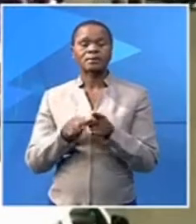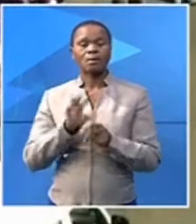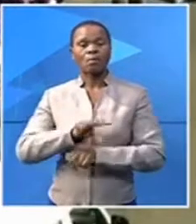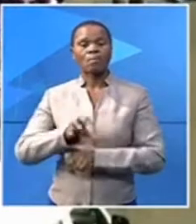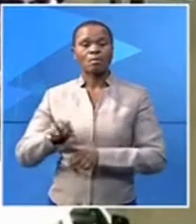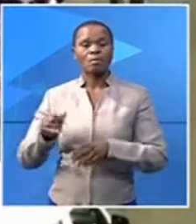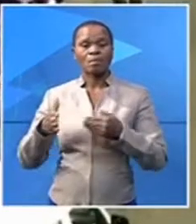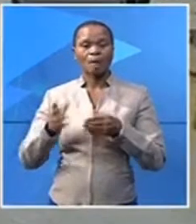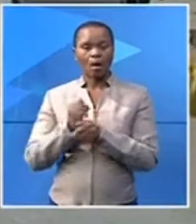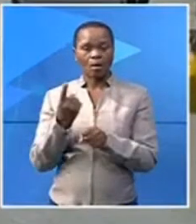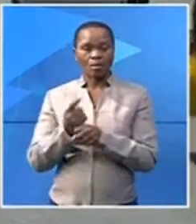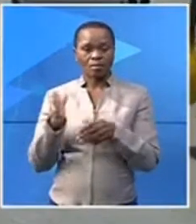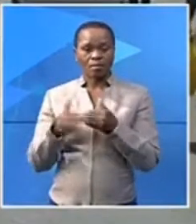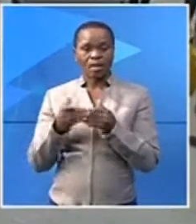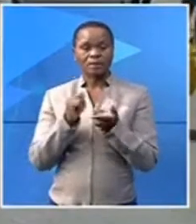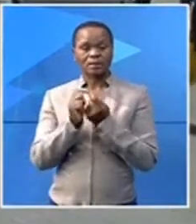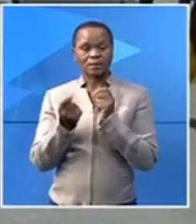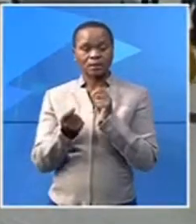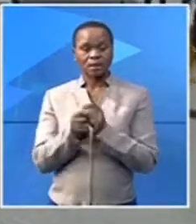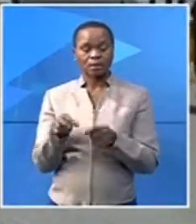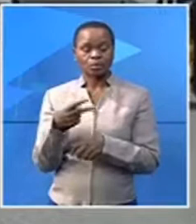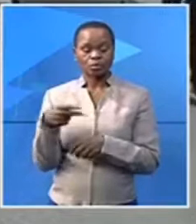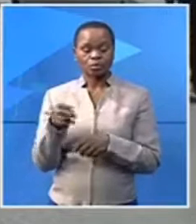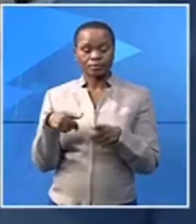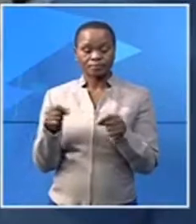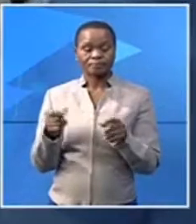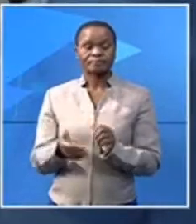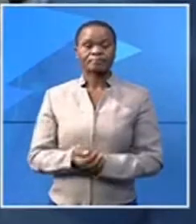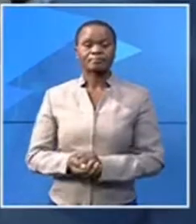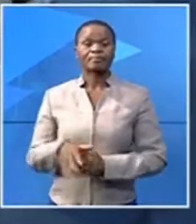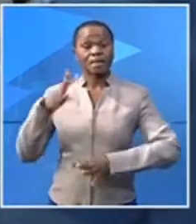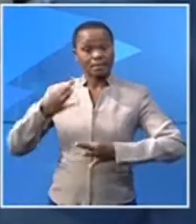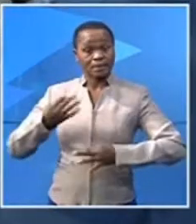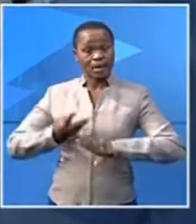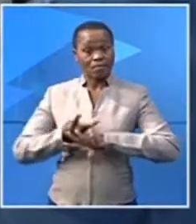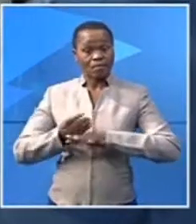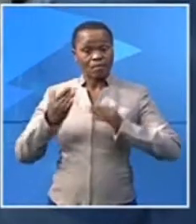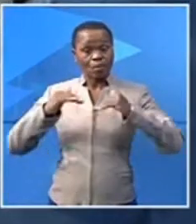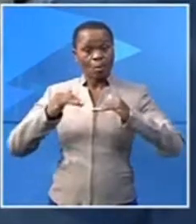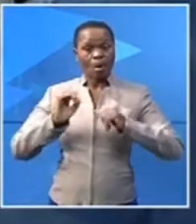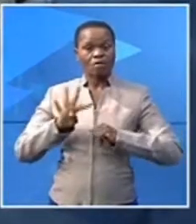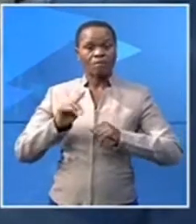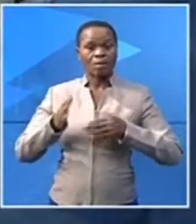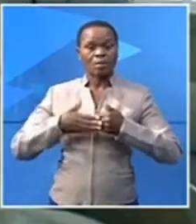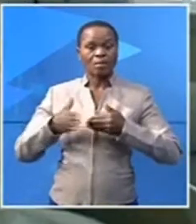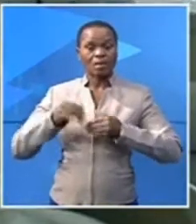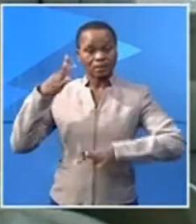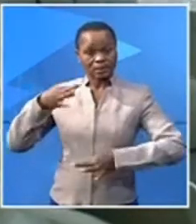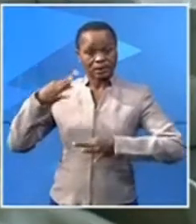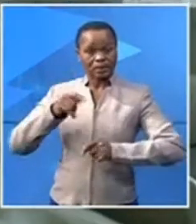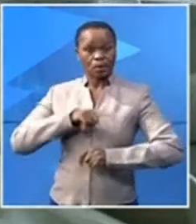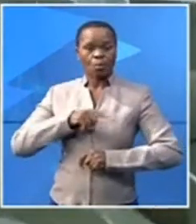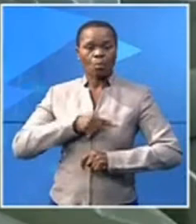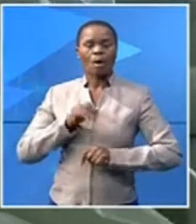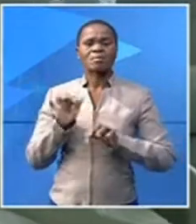efana nokuvala kwe-Gauteng ayikazi ukujuguluka bekuphela imveke embili ezi. Isiqundo sesigaba sesine sokuqinteliswa kwamakhambo sithethwe ngemva kokuthi